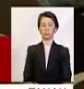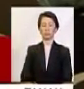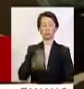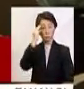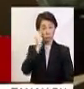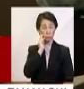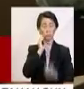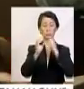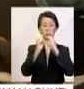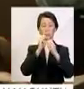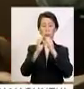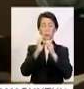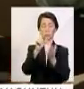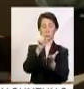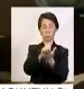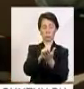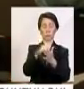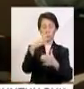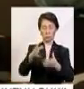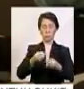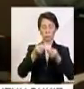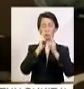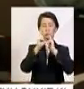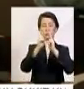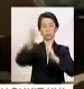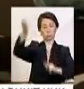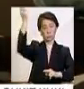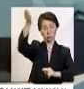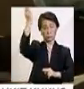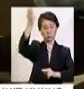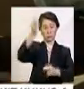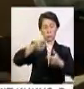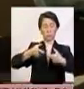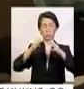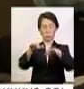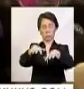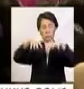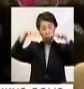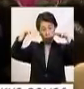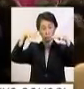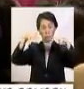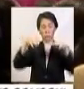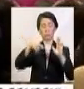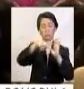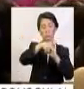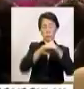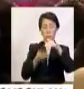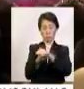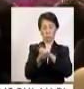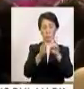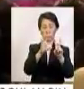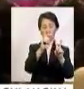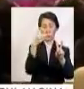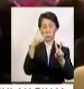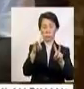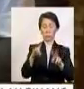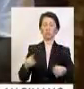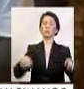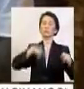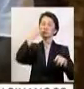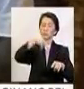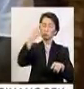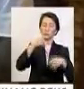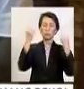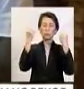Beliau bercakap dalam sidang media selepas memberikan ucap tamak pada sidang kemuncak anti rasuah 2018 di Ibu Negara, turut